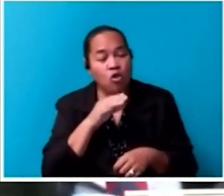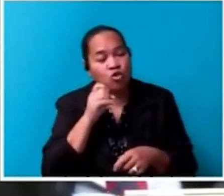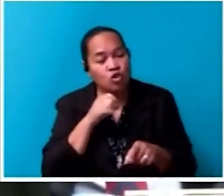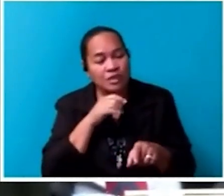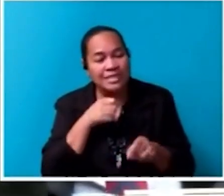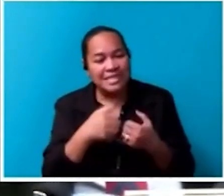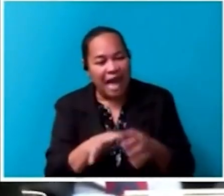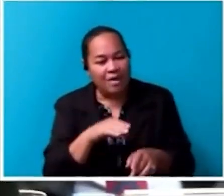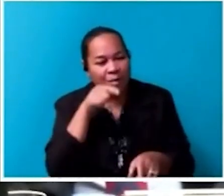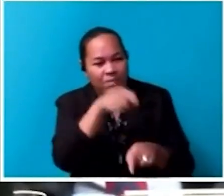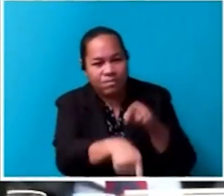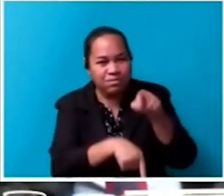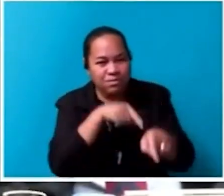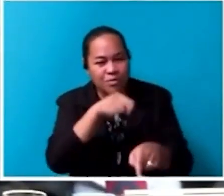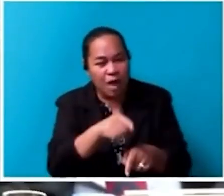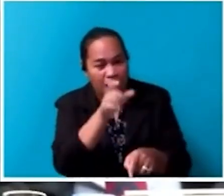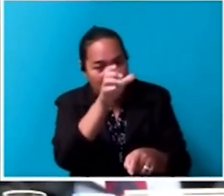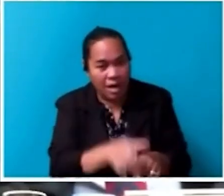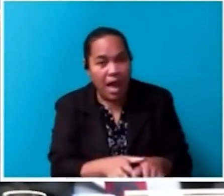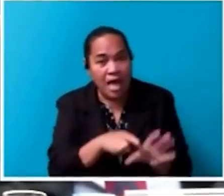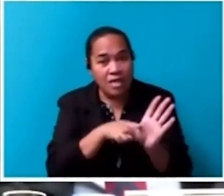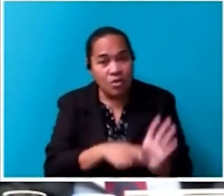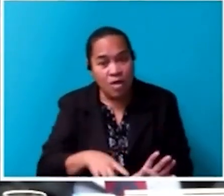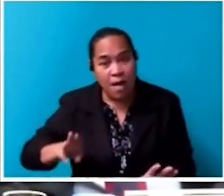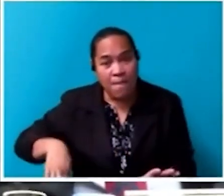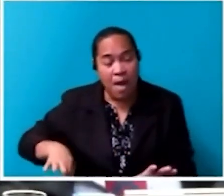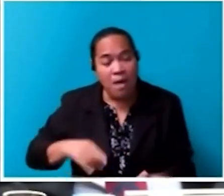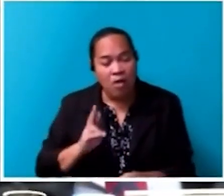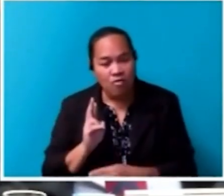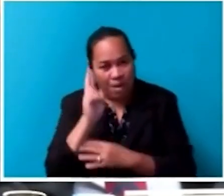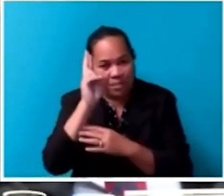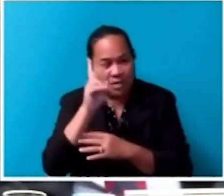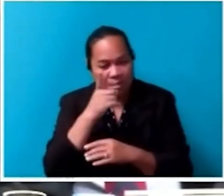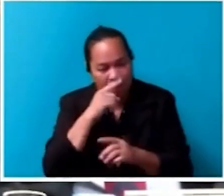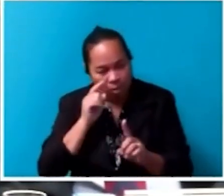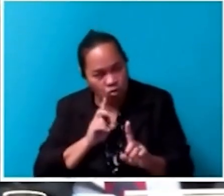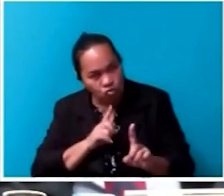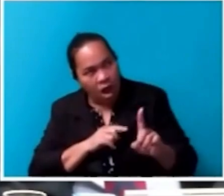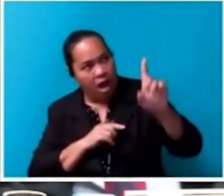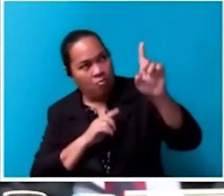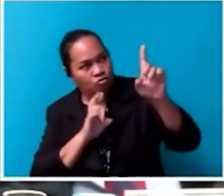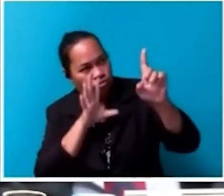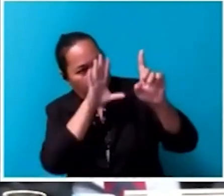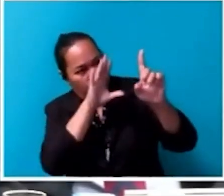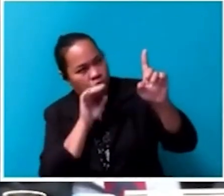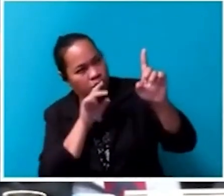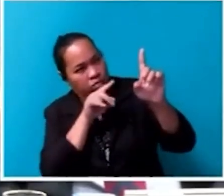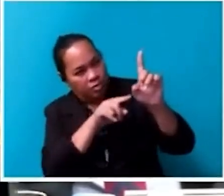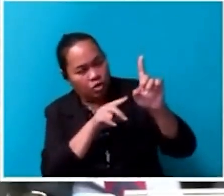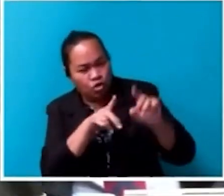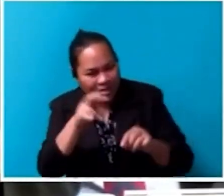member of parliament that represents that the youth of this country look up to, need to